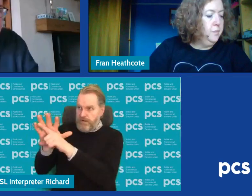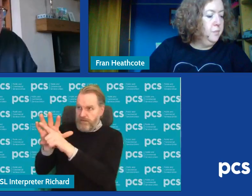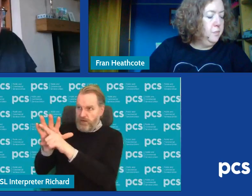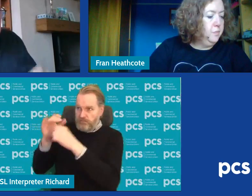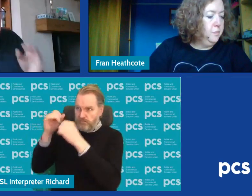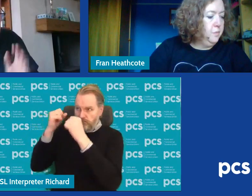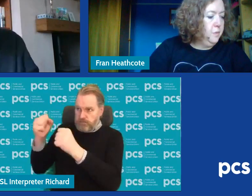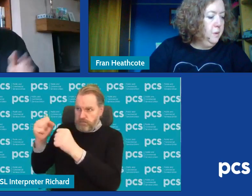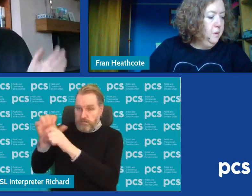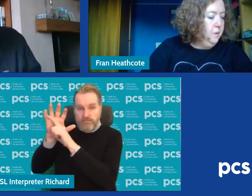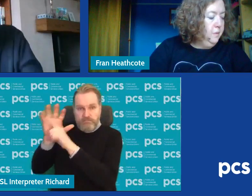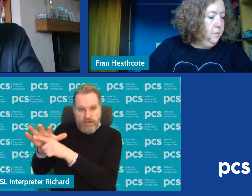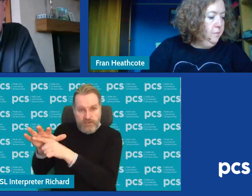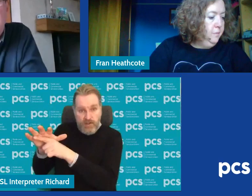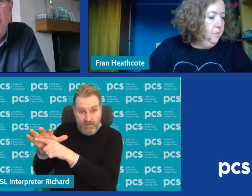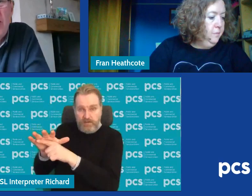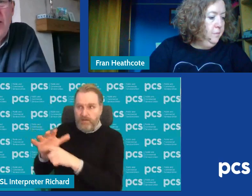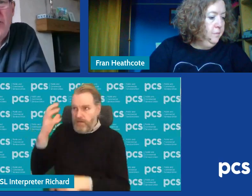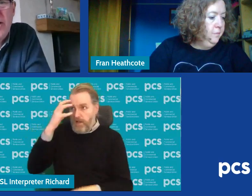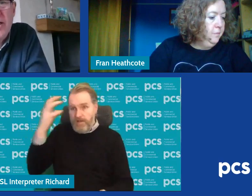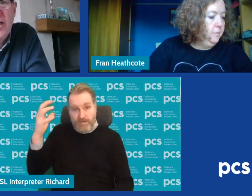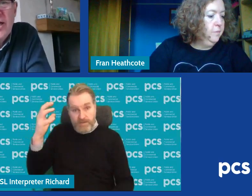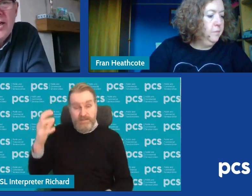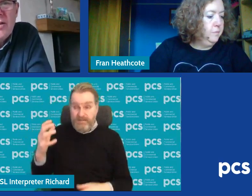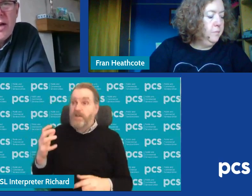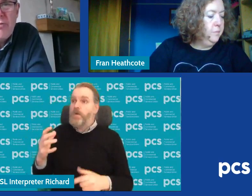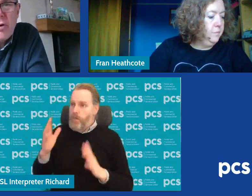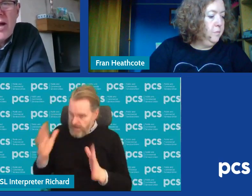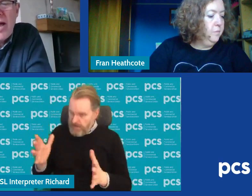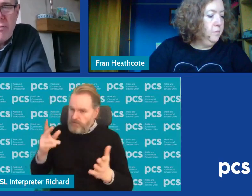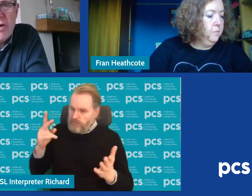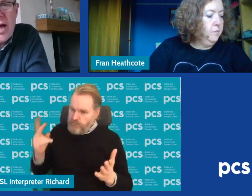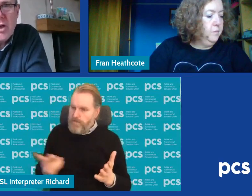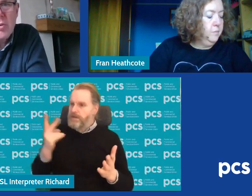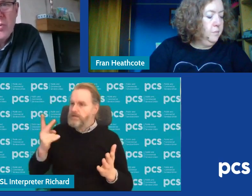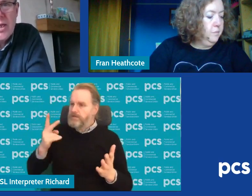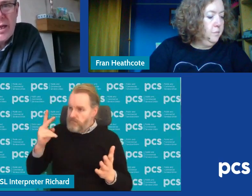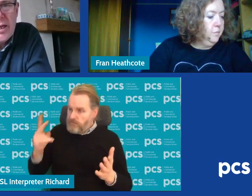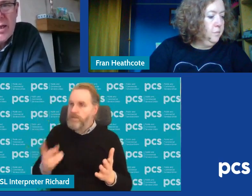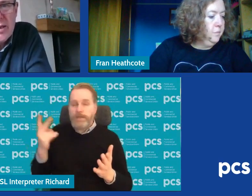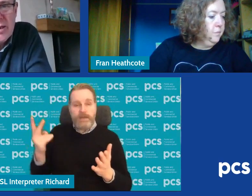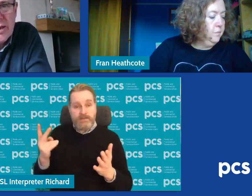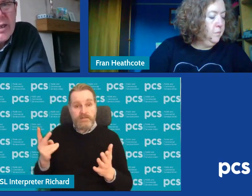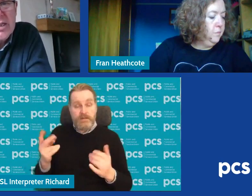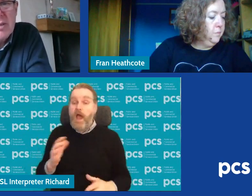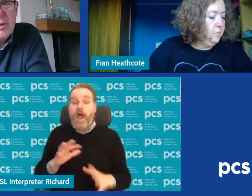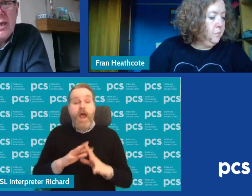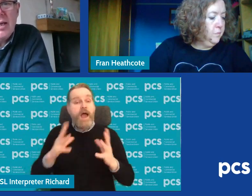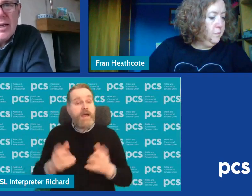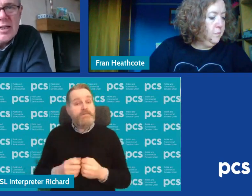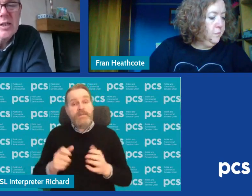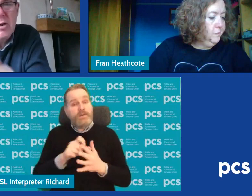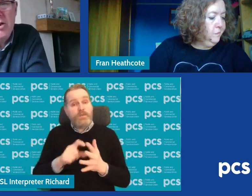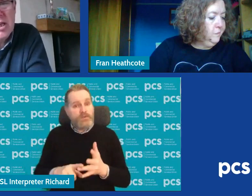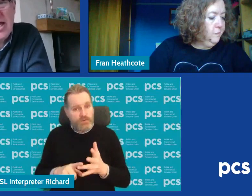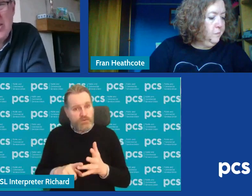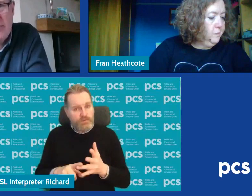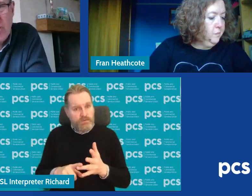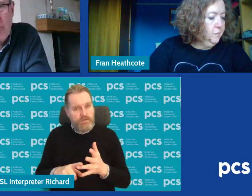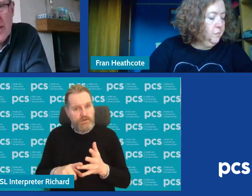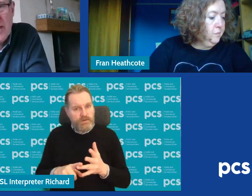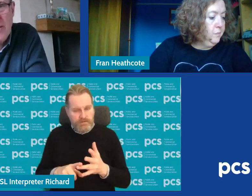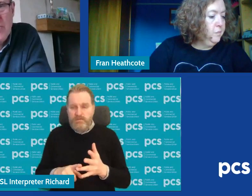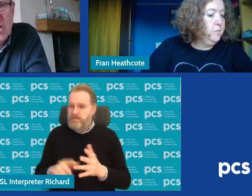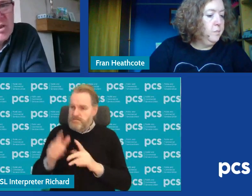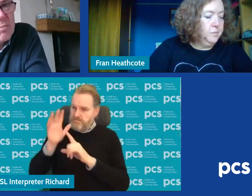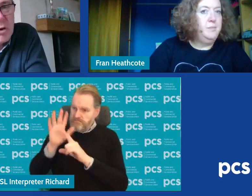I think it should be constantly repeated, Fran, and I think, therefore, every action we take needs to be at least as good as the last, if